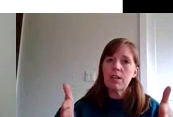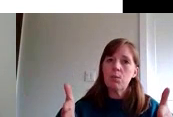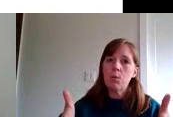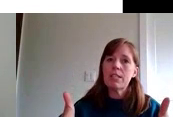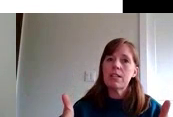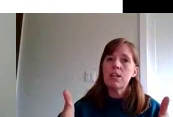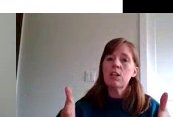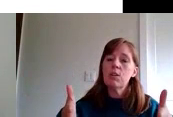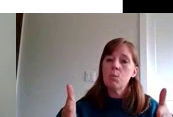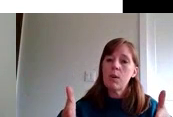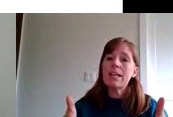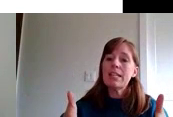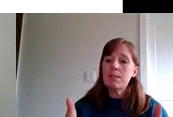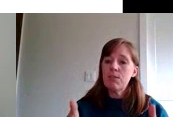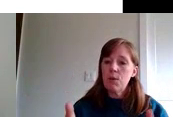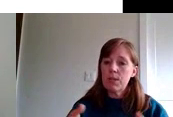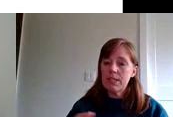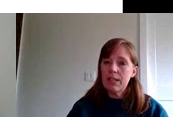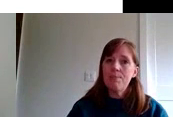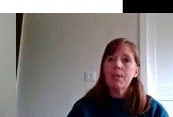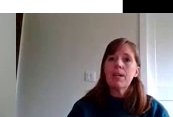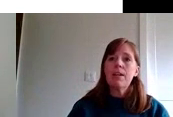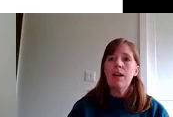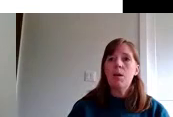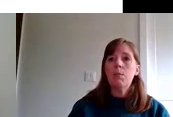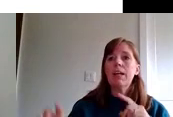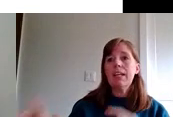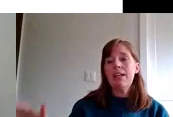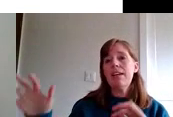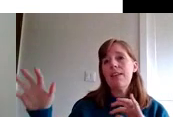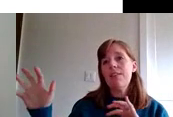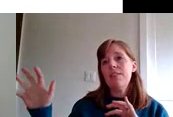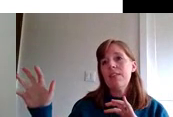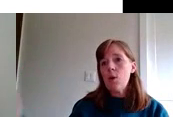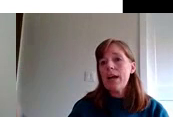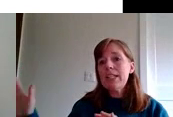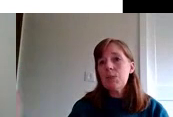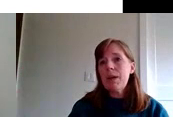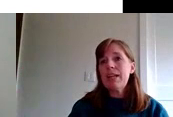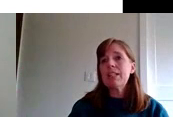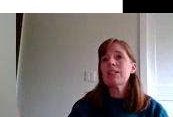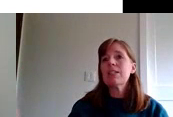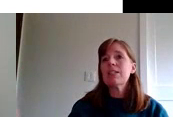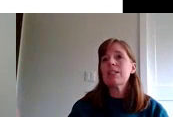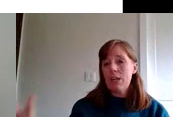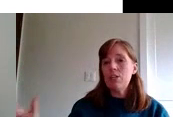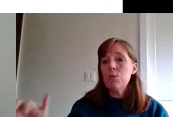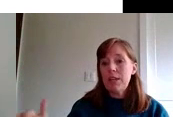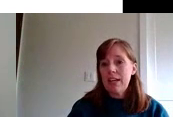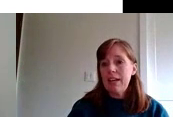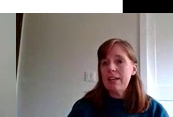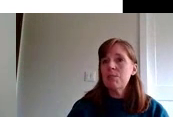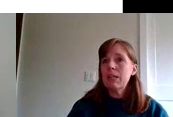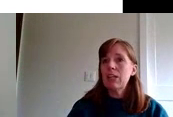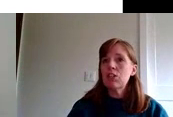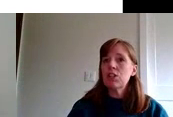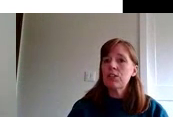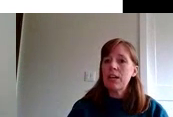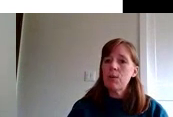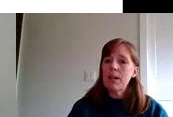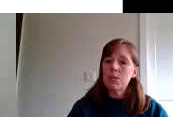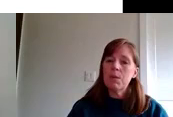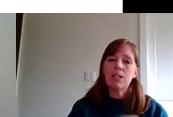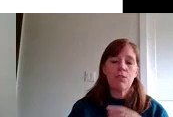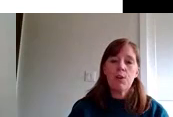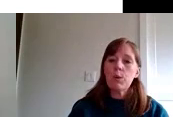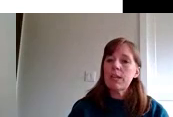really focus on what I need to be focusing on. Again, and then the quiet space when you can get it is making